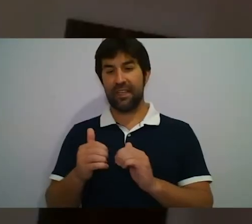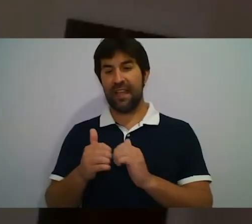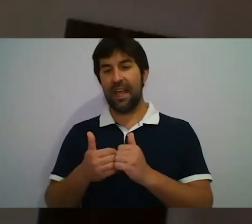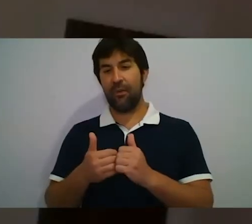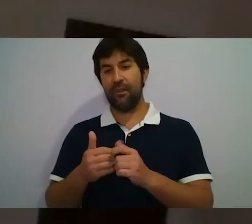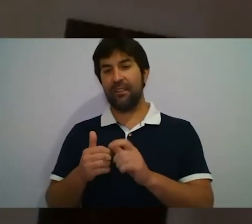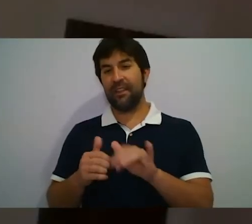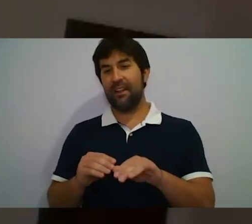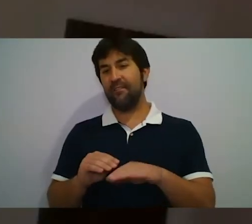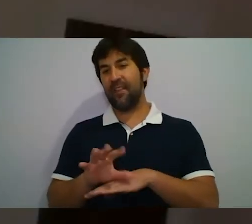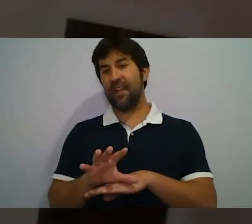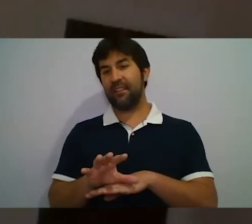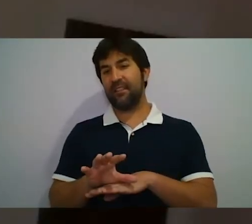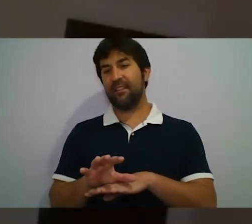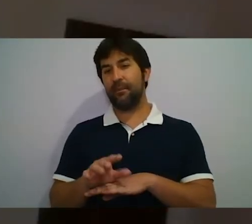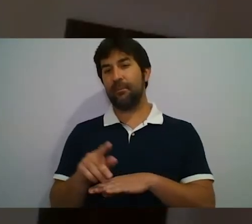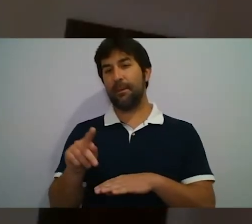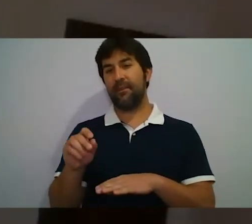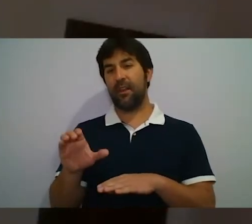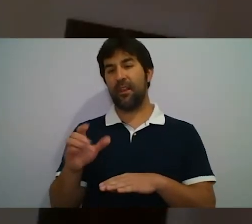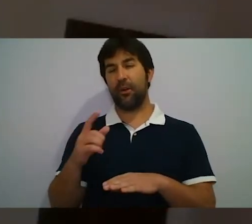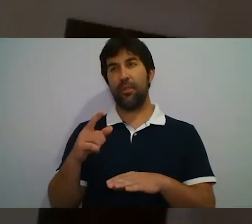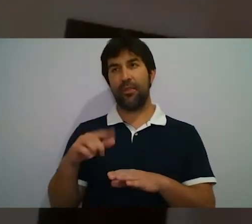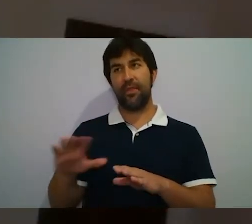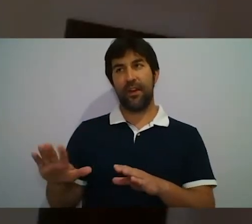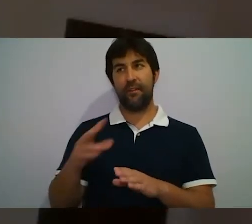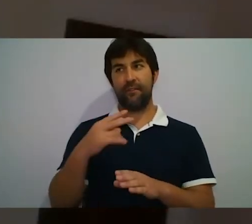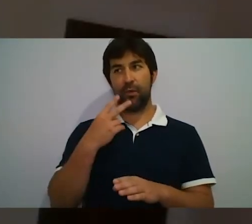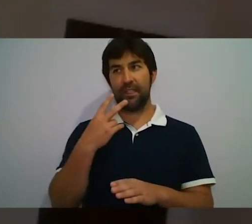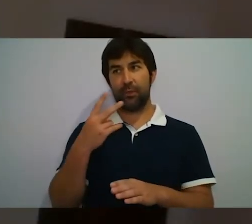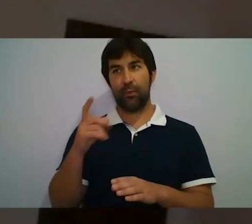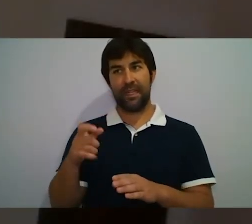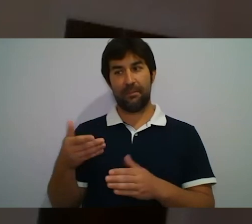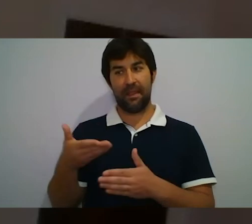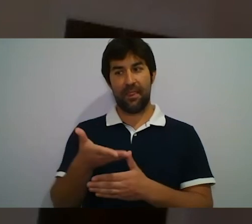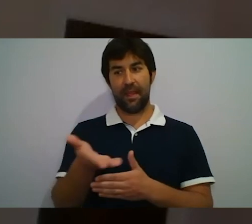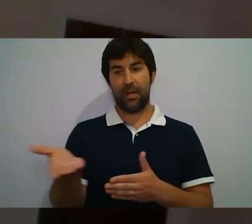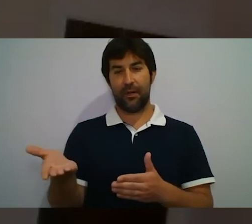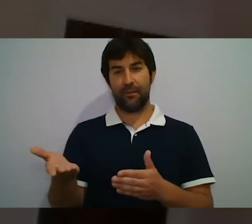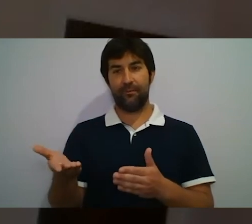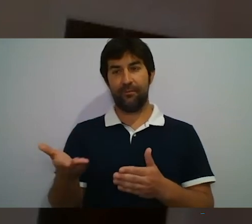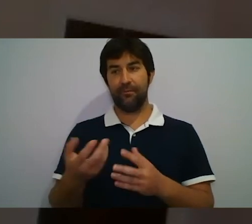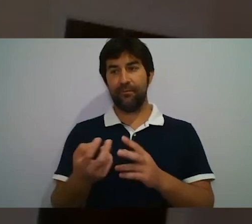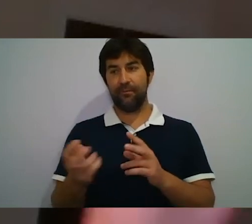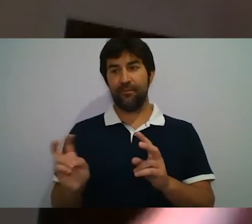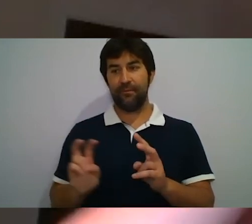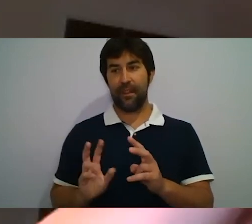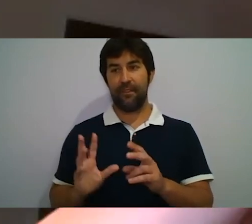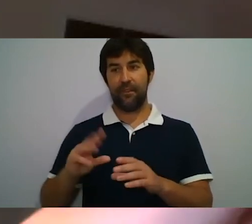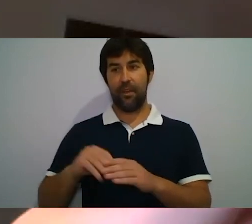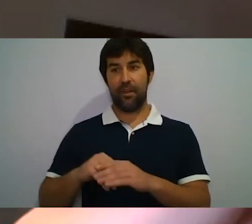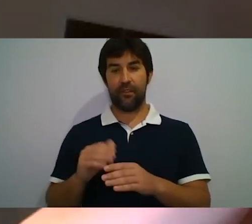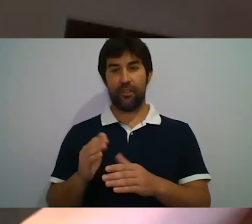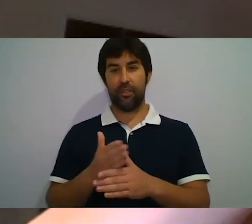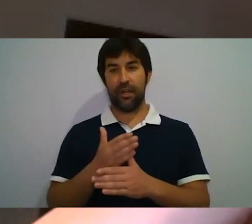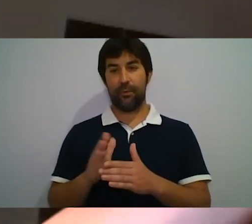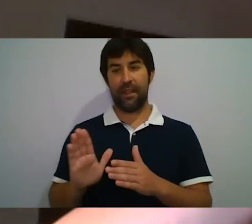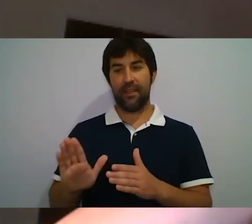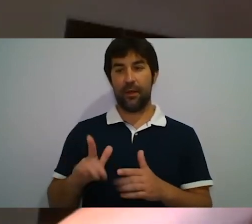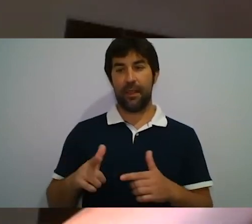scenario, depending on the price of steel at that time, as well as whatever underground utility conflicts